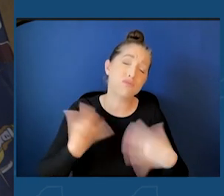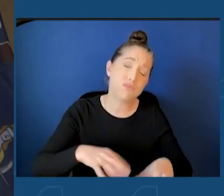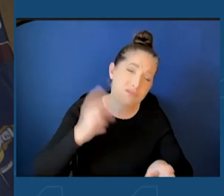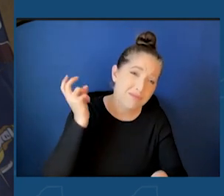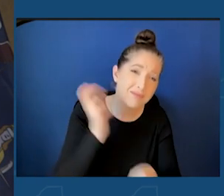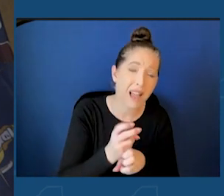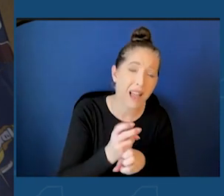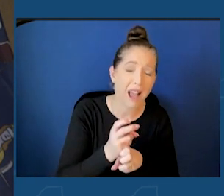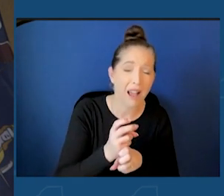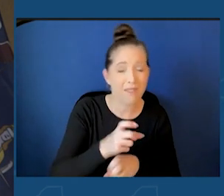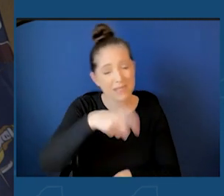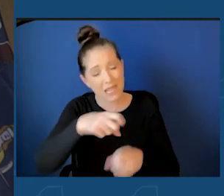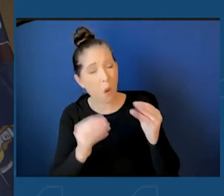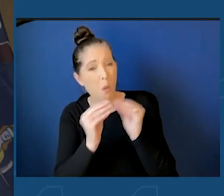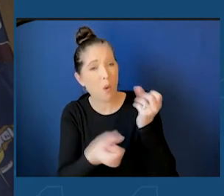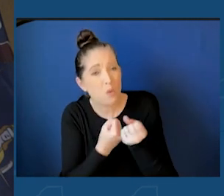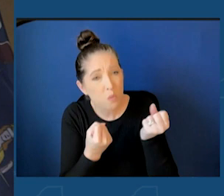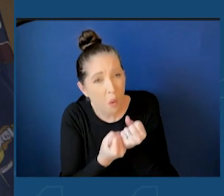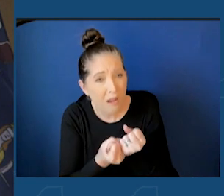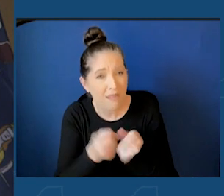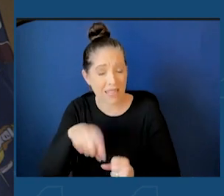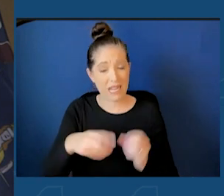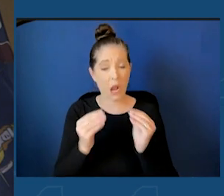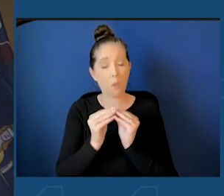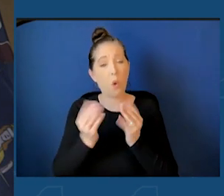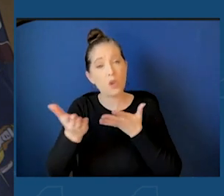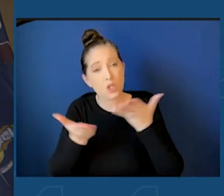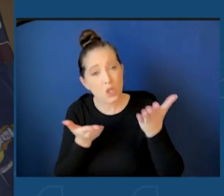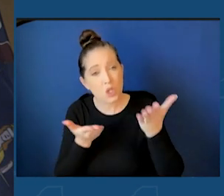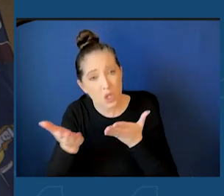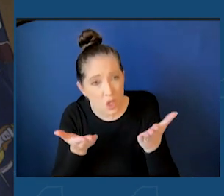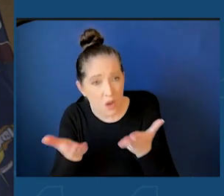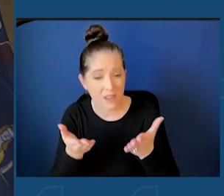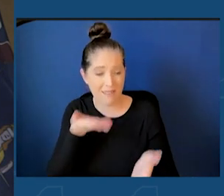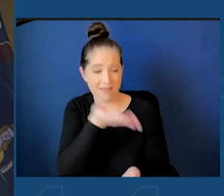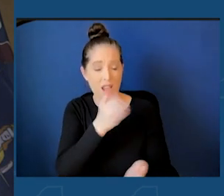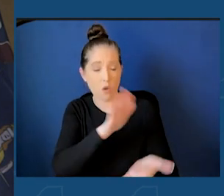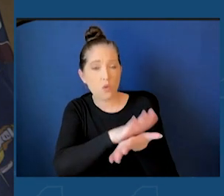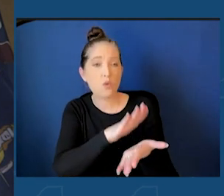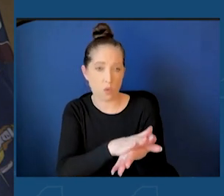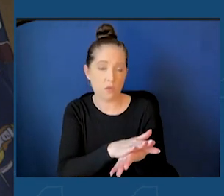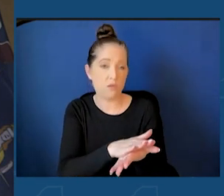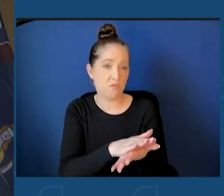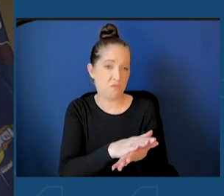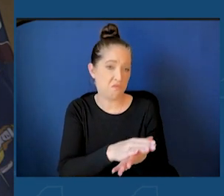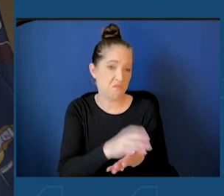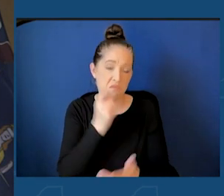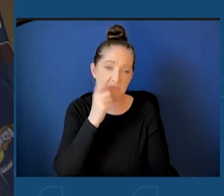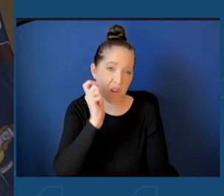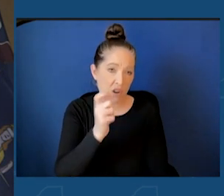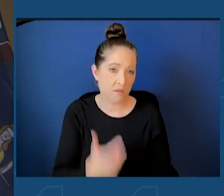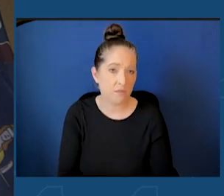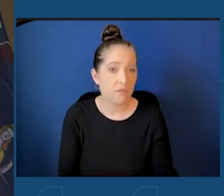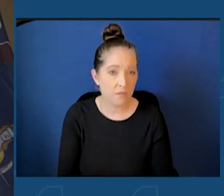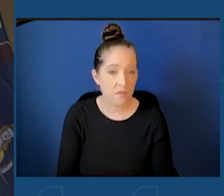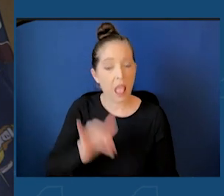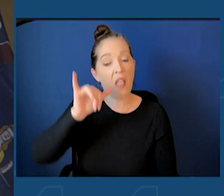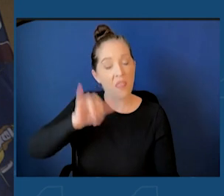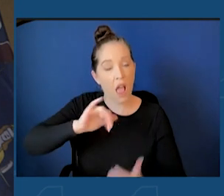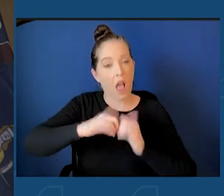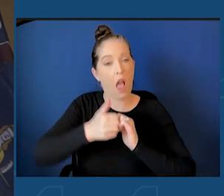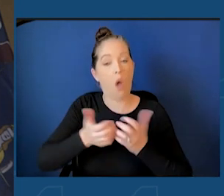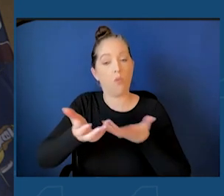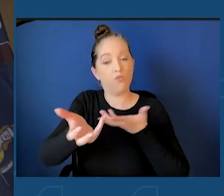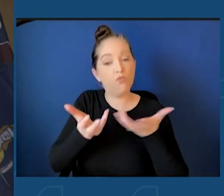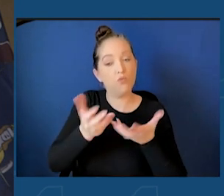more services in our schools, full stop. And that's how we start dealing with young people before they get to a point where they need a